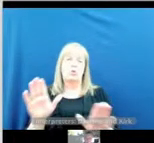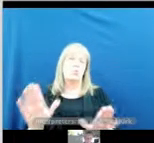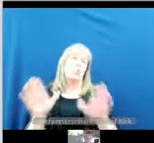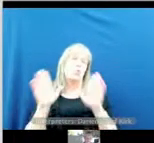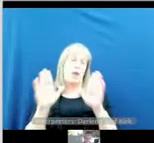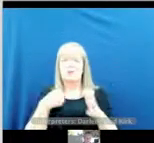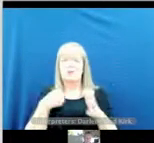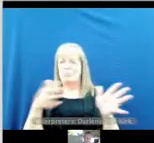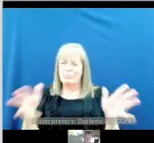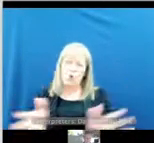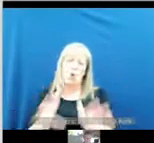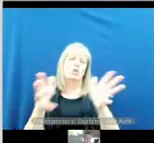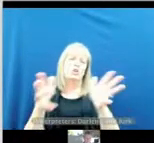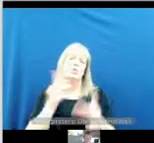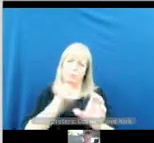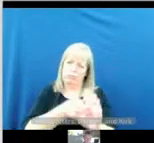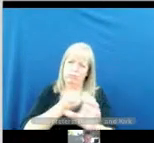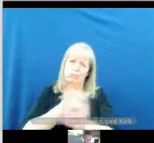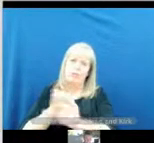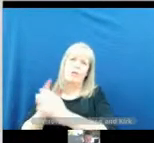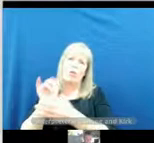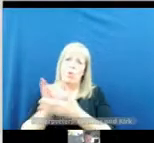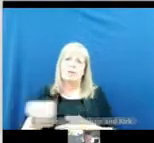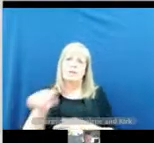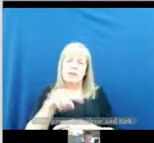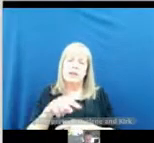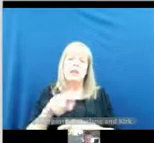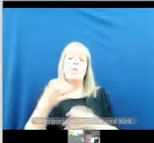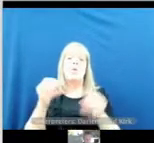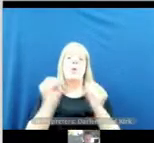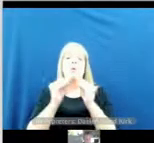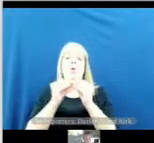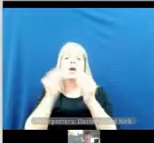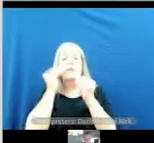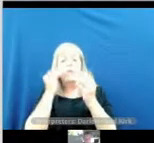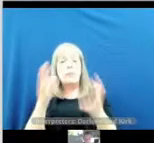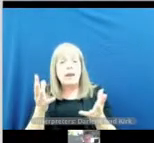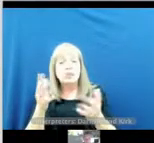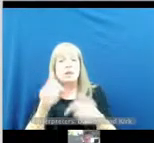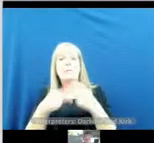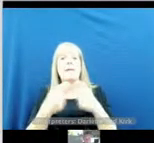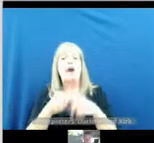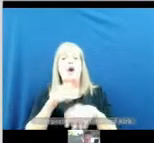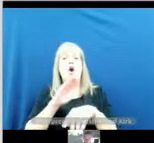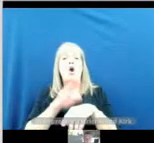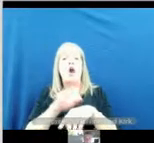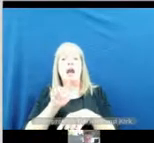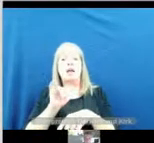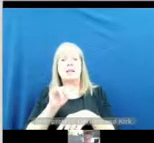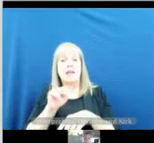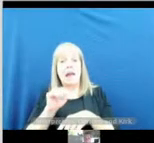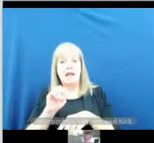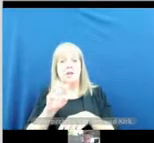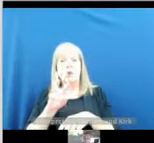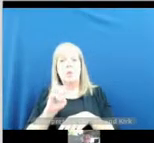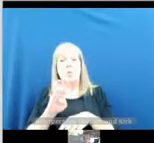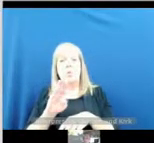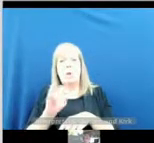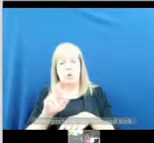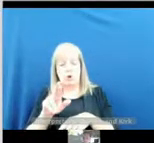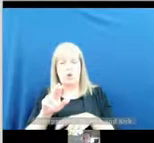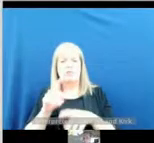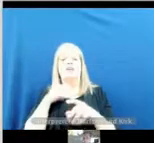on there. If you'd like more information about online webinars, my site is here.